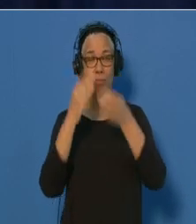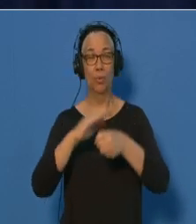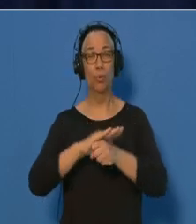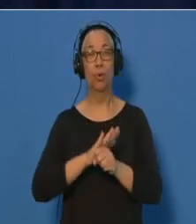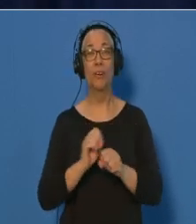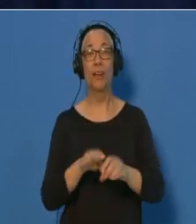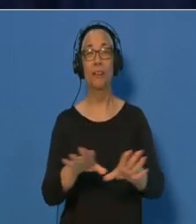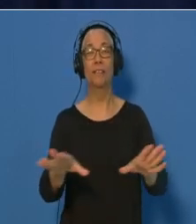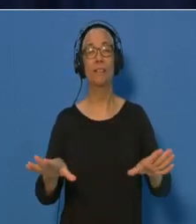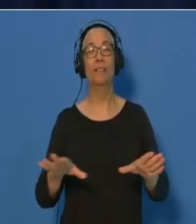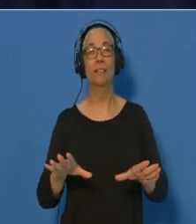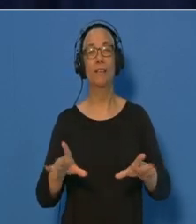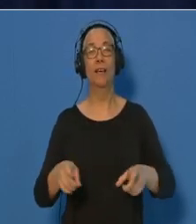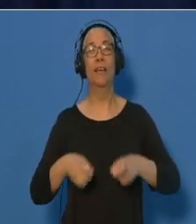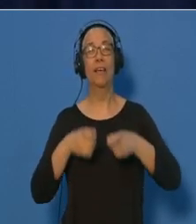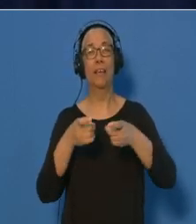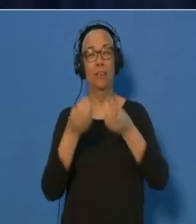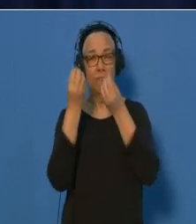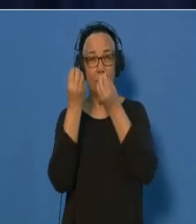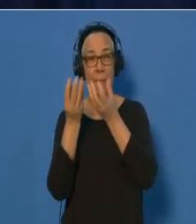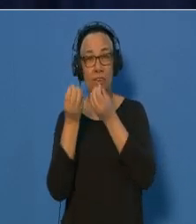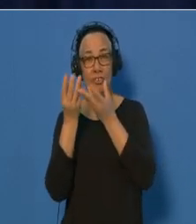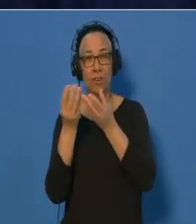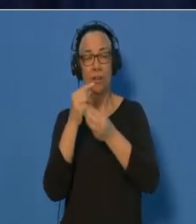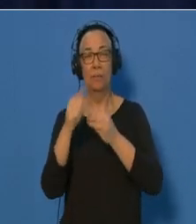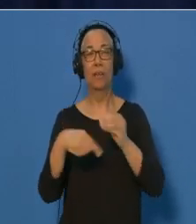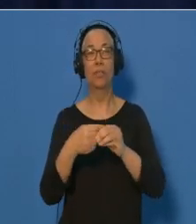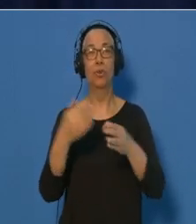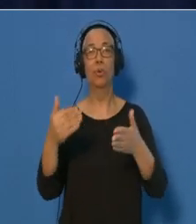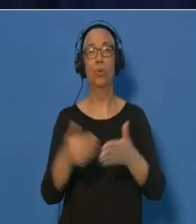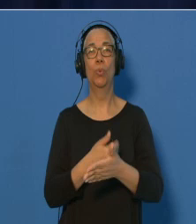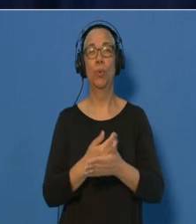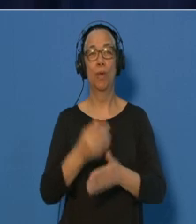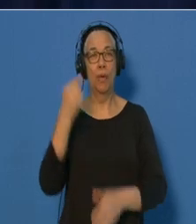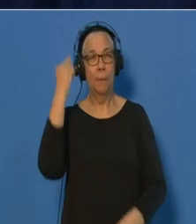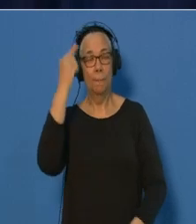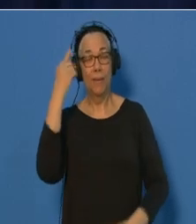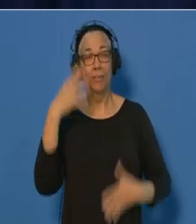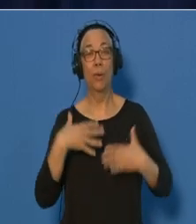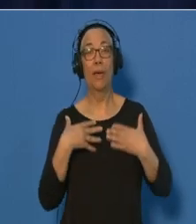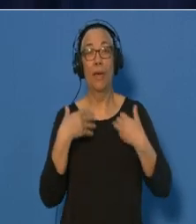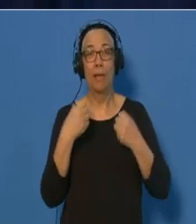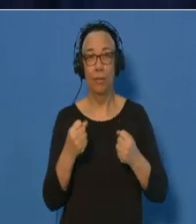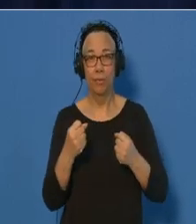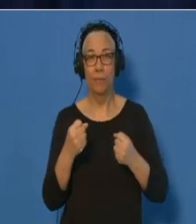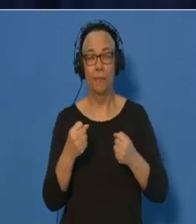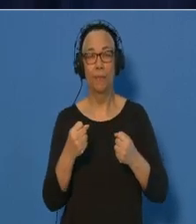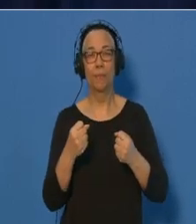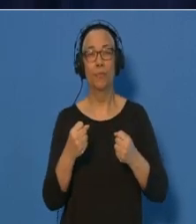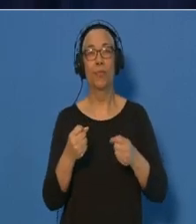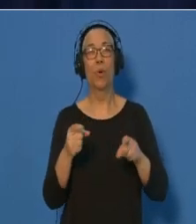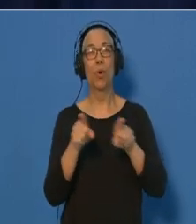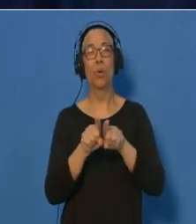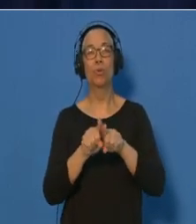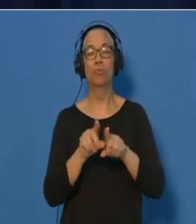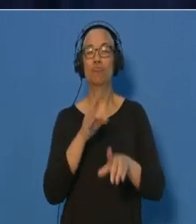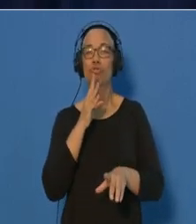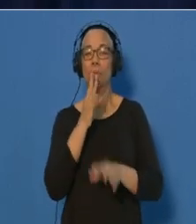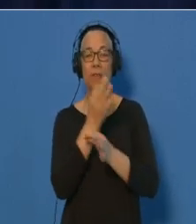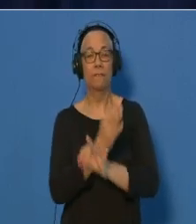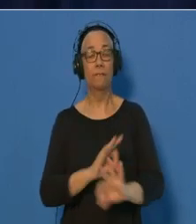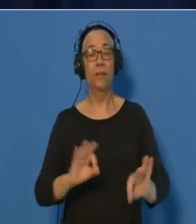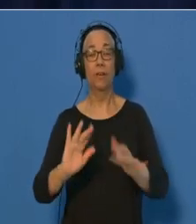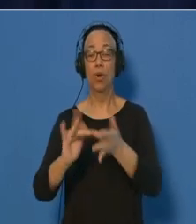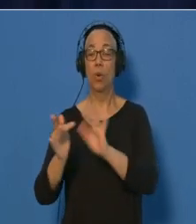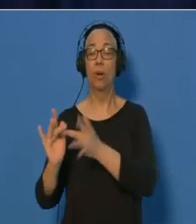I'll provide information about the new mental health line that is now available, and I'll also discuss free online training